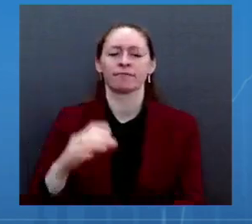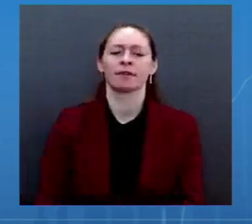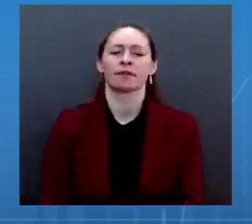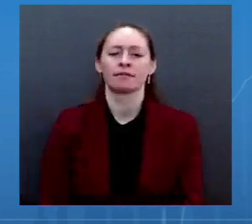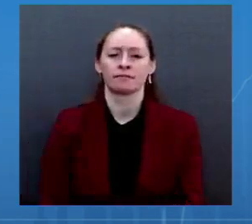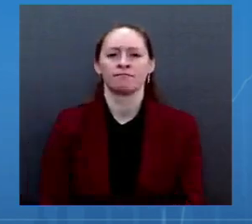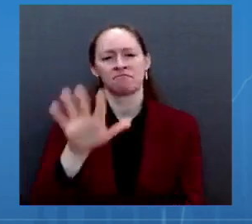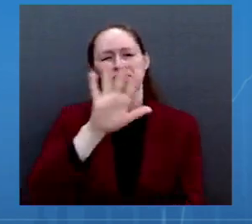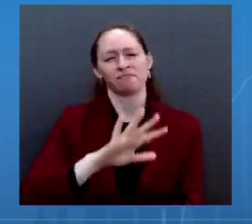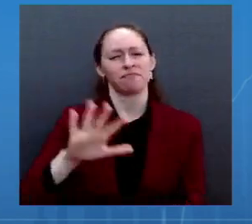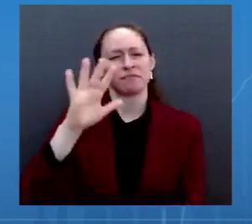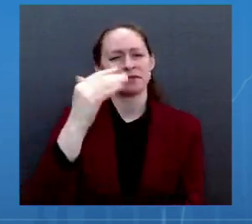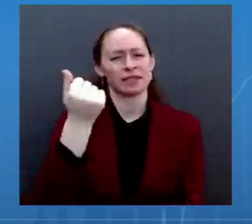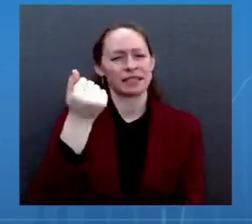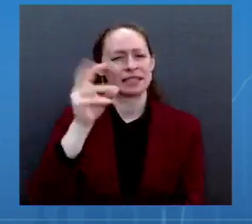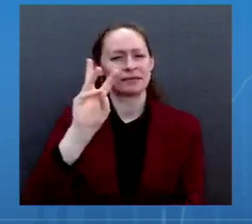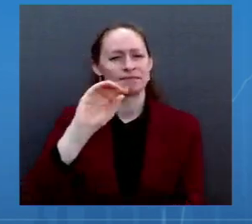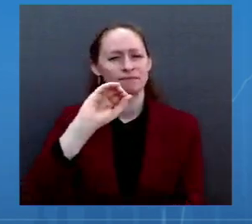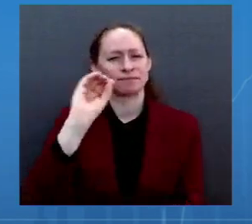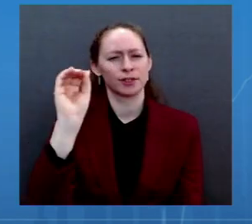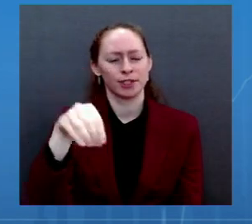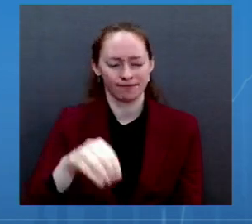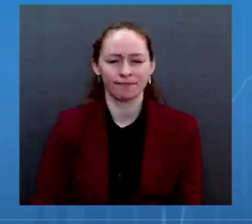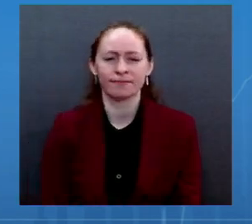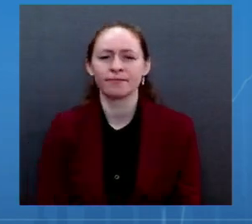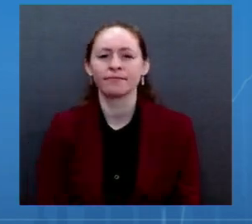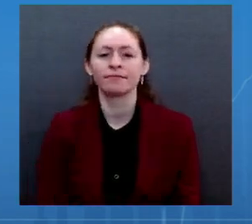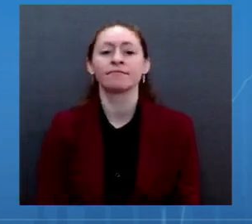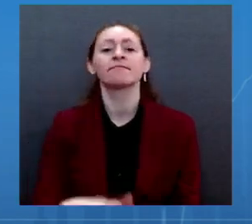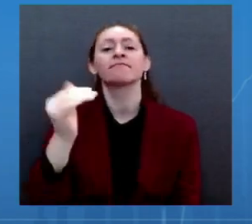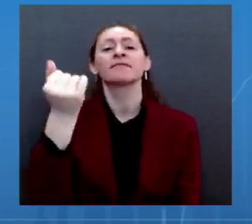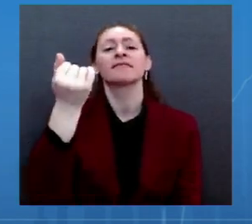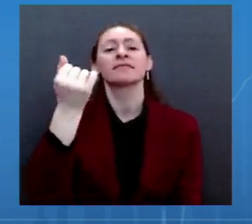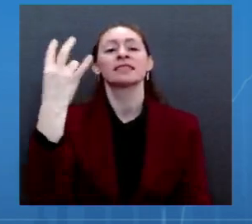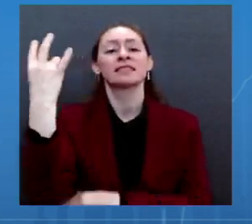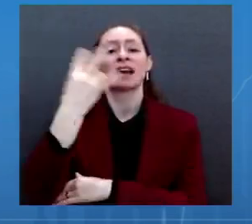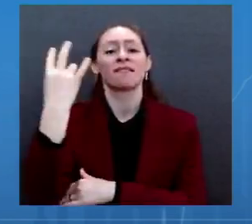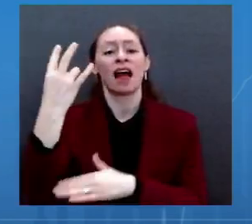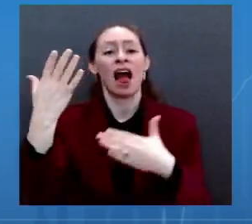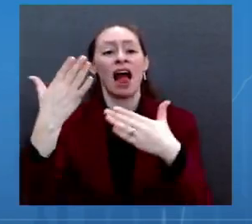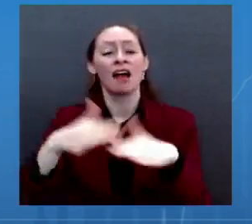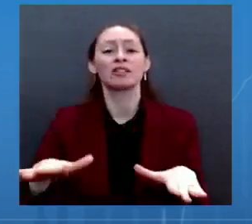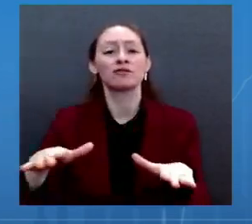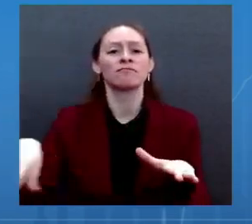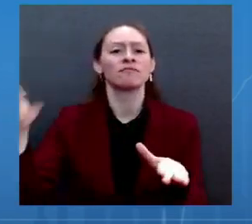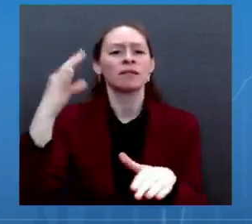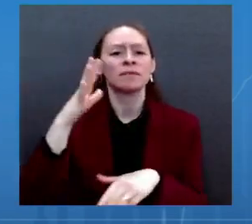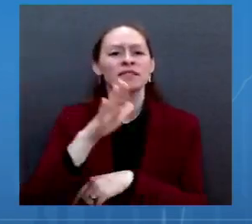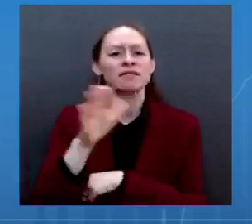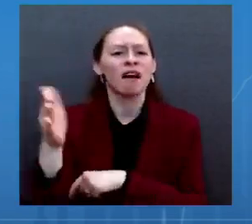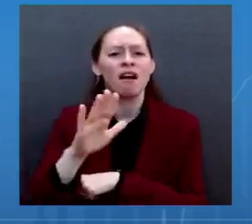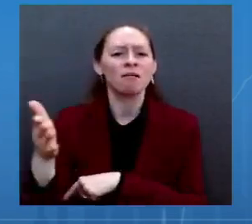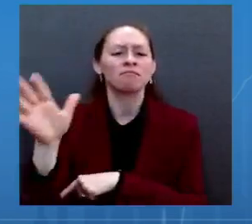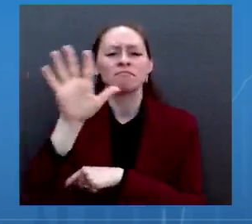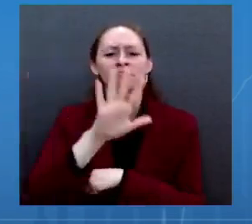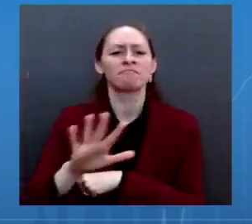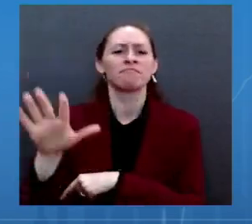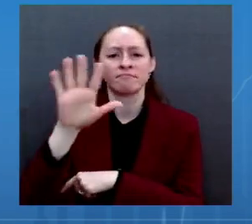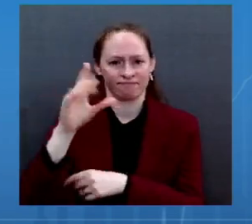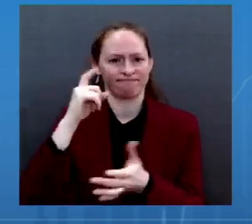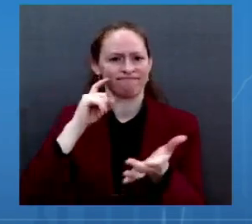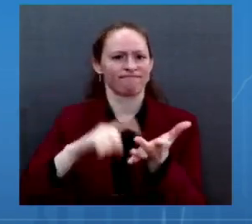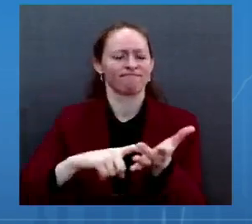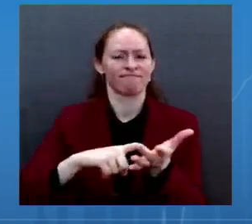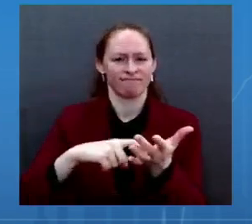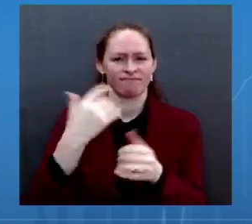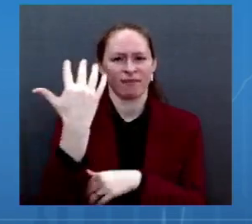daily deaths are about 1,200 per day, which is an increase of about 5% over the prior week. Over the last several